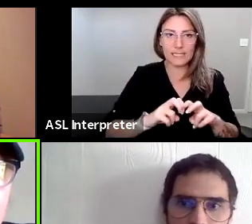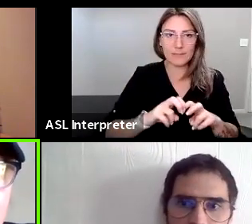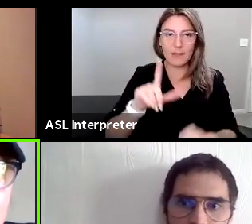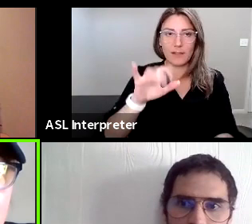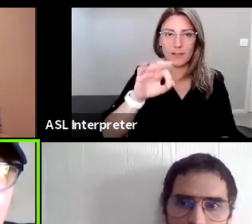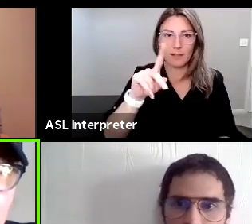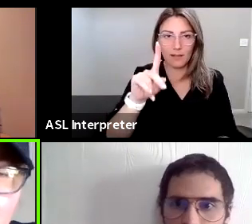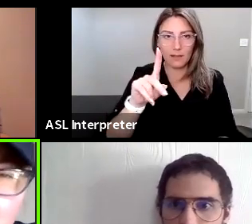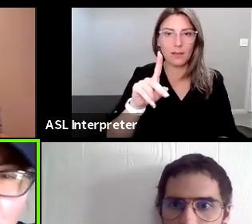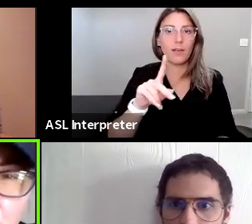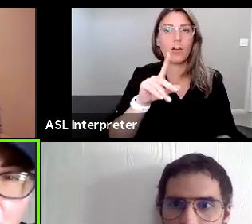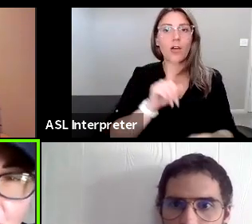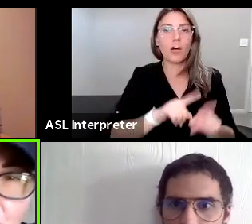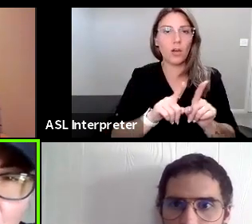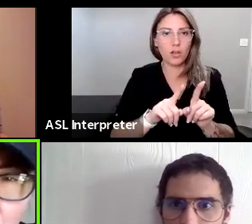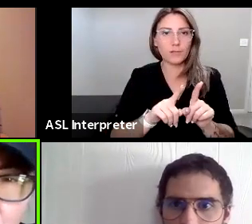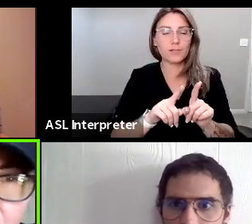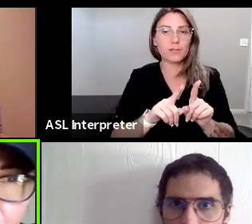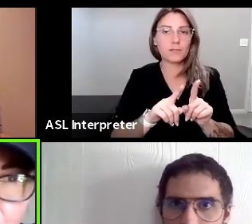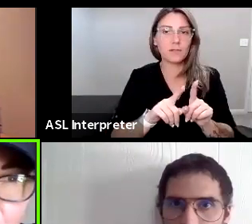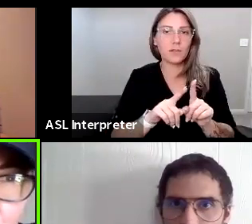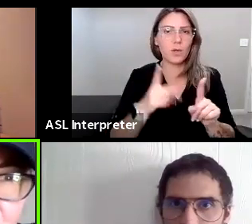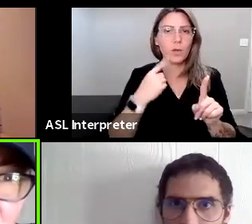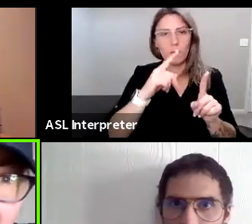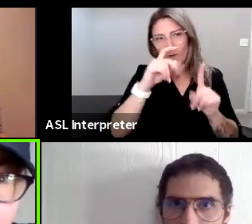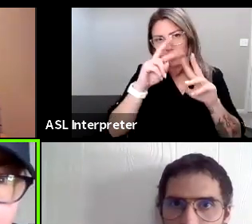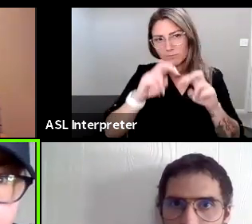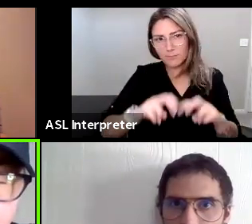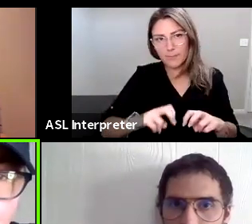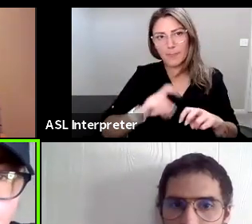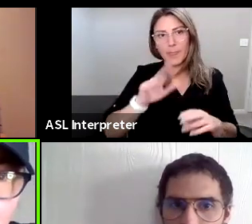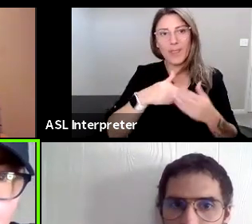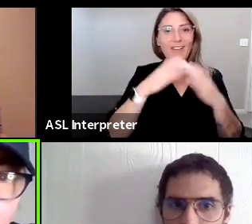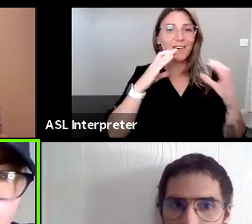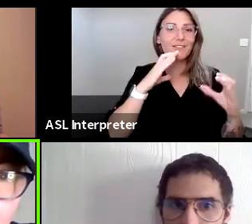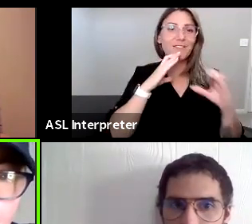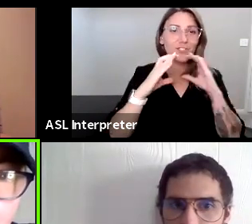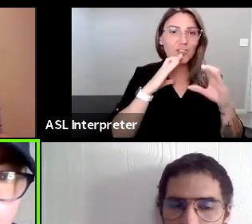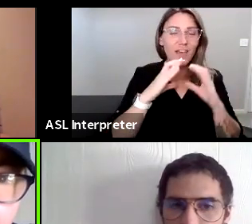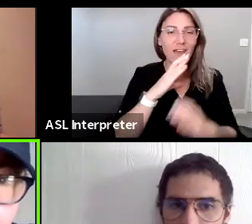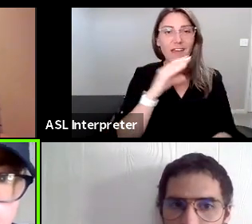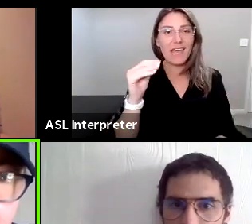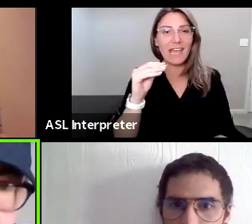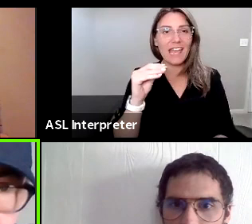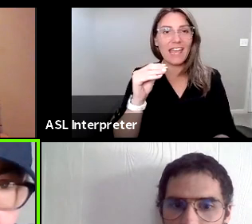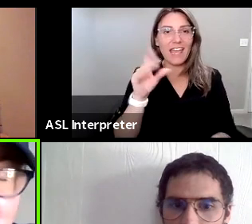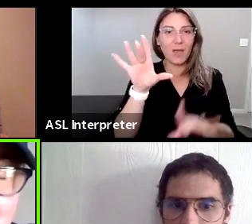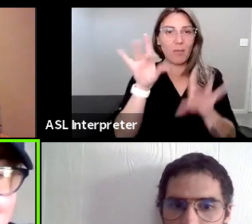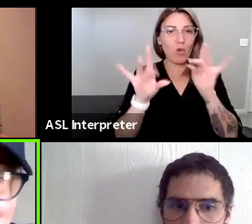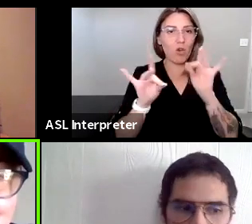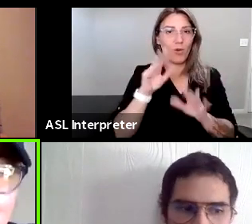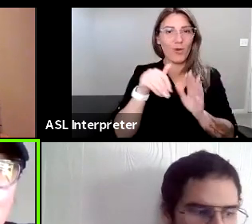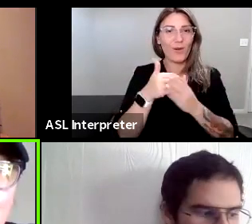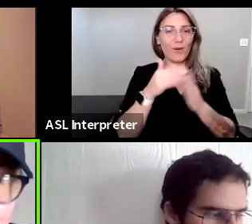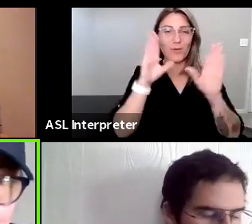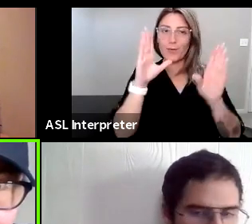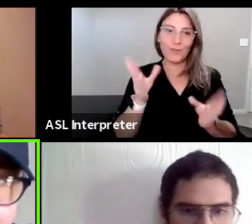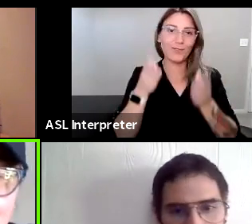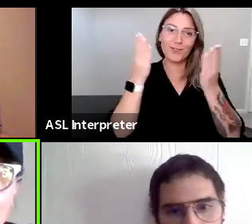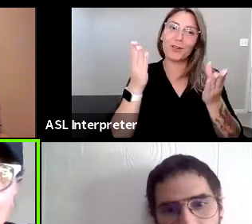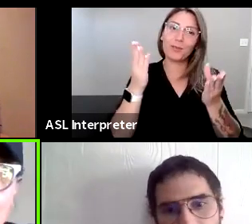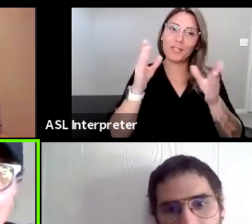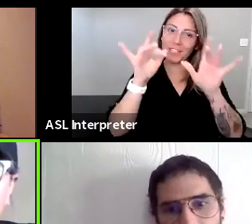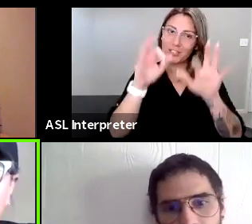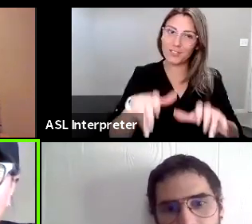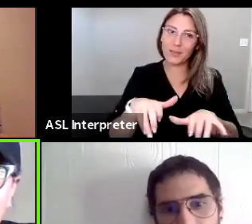well as we'll comb through the chat and pull out all the great recommendations that were entered